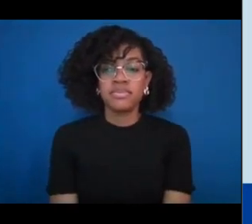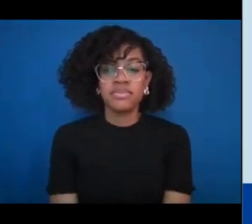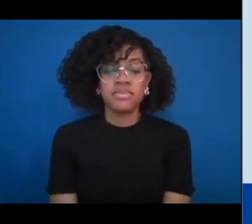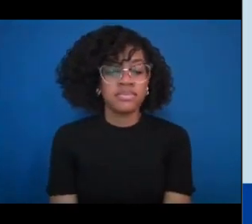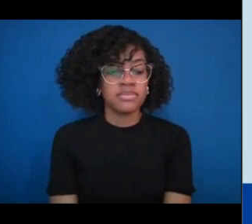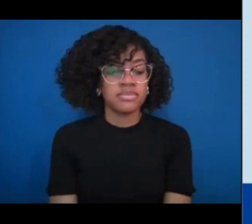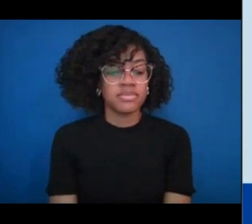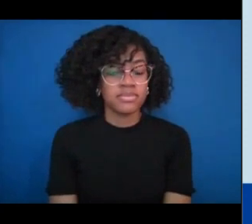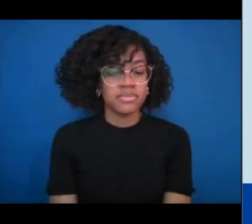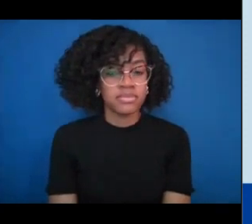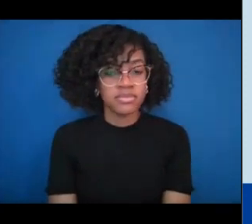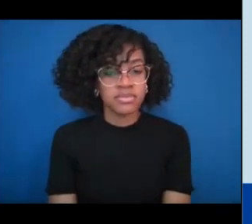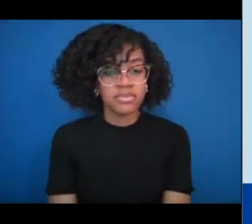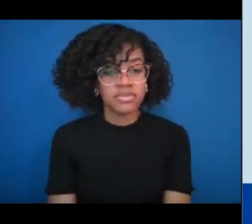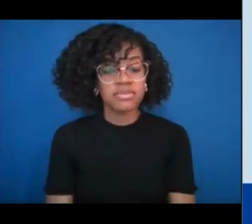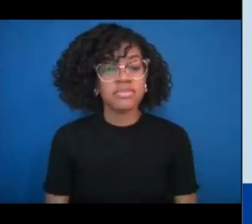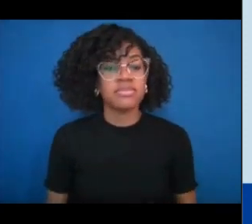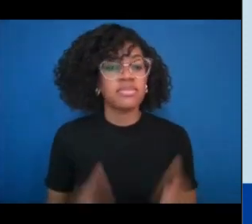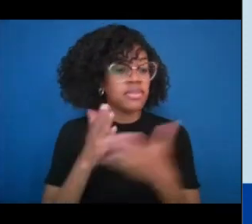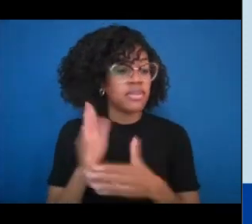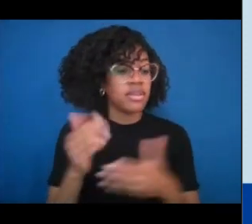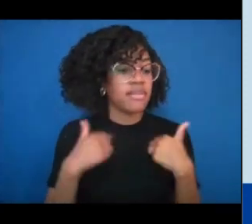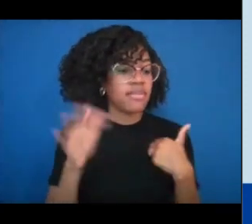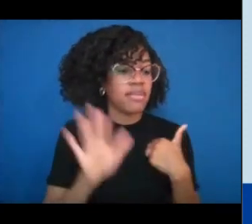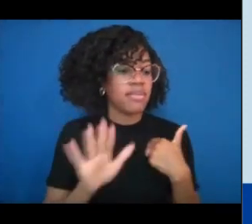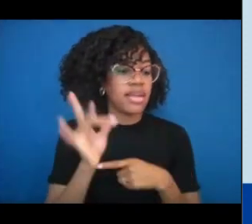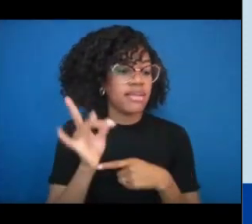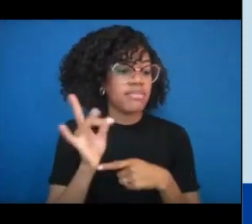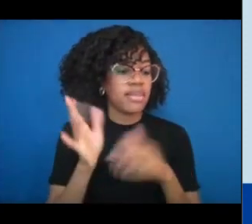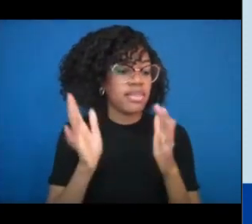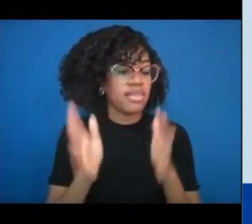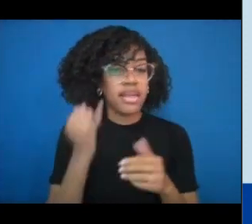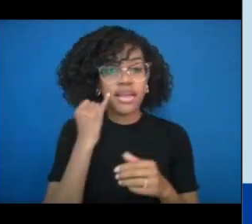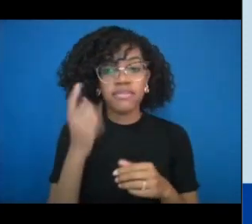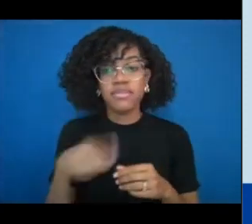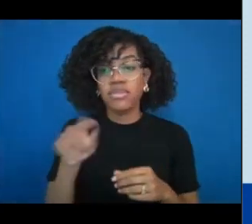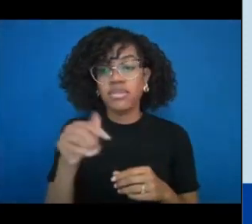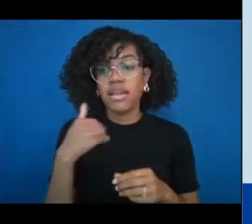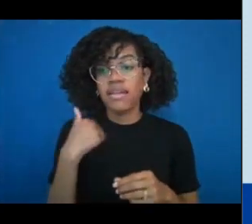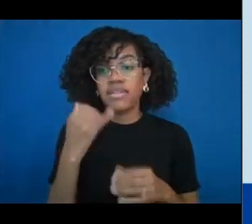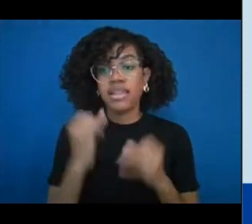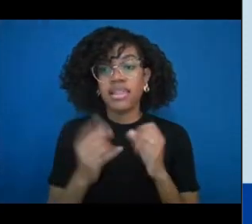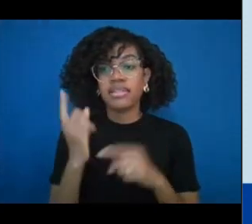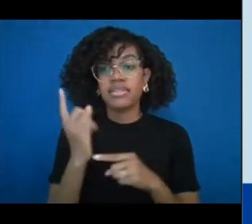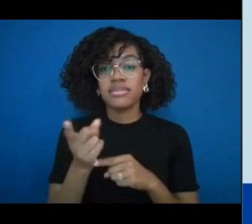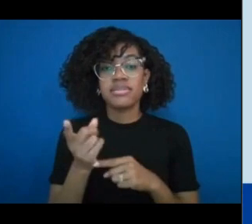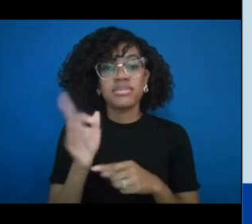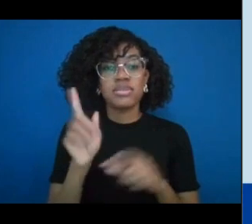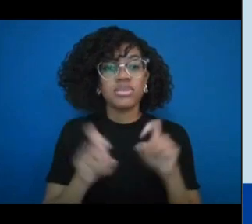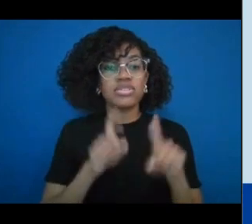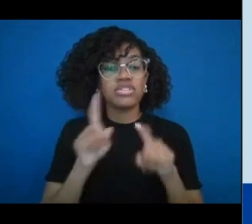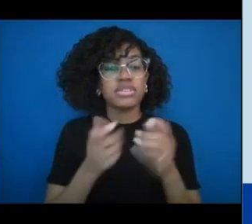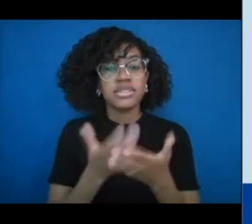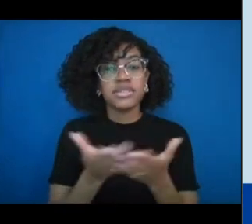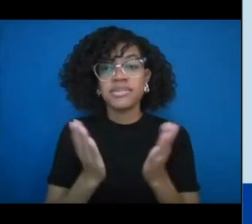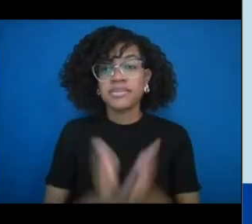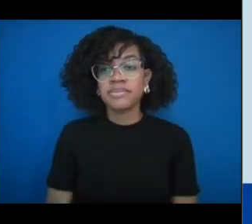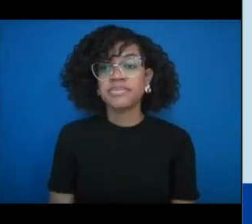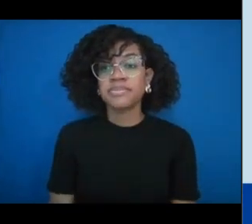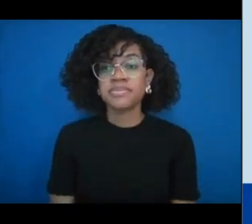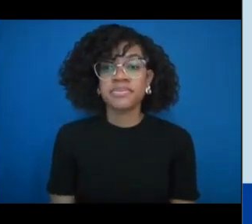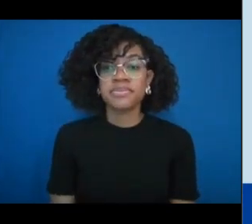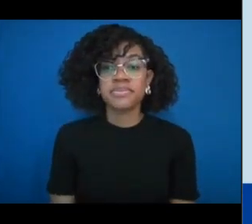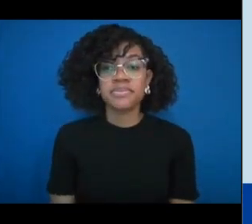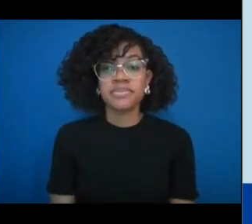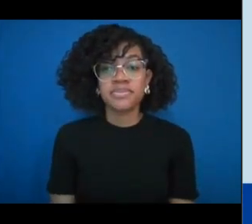All right, folks, we have about 8 minutes left if you have any last burning questions. And